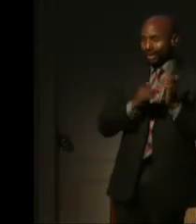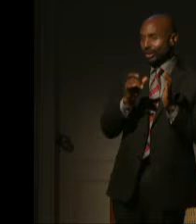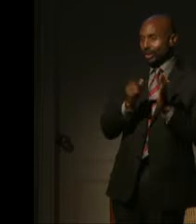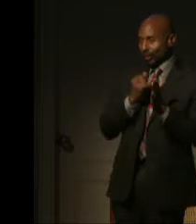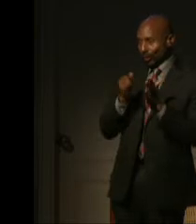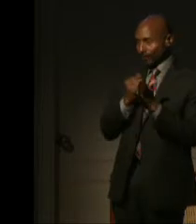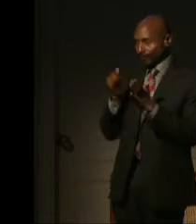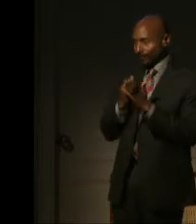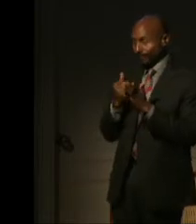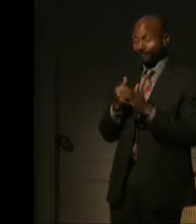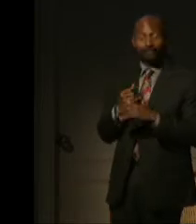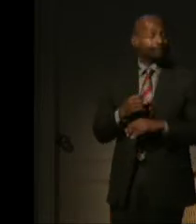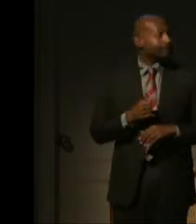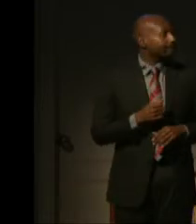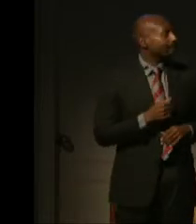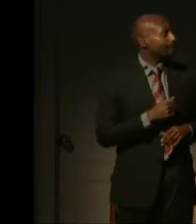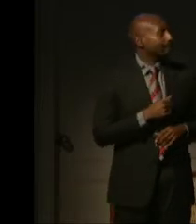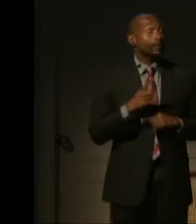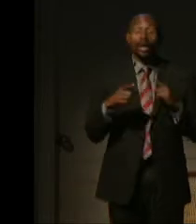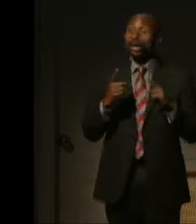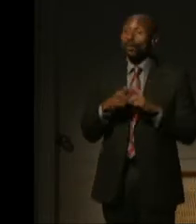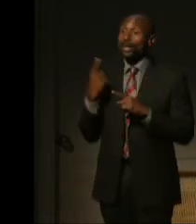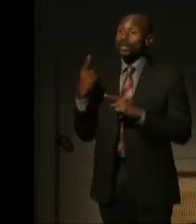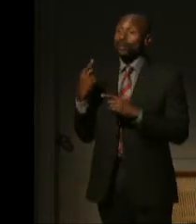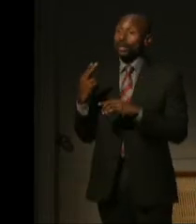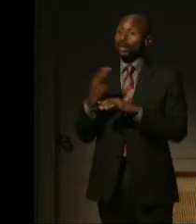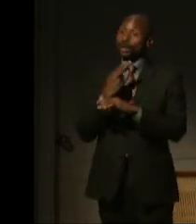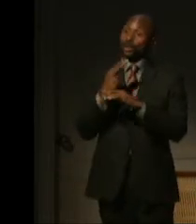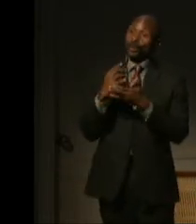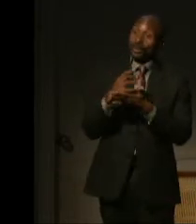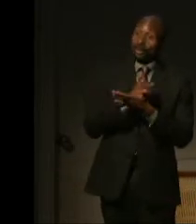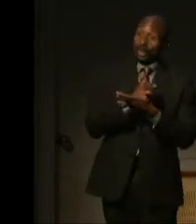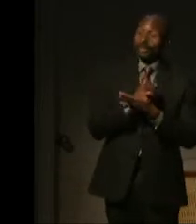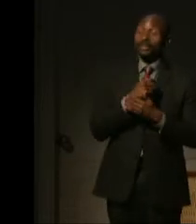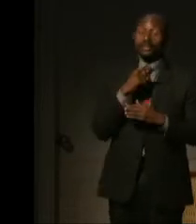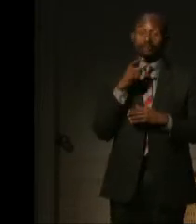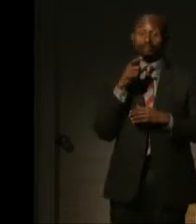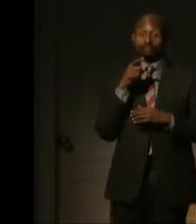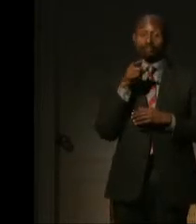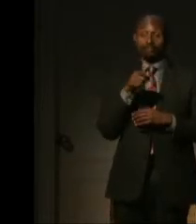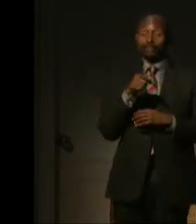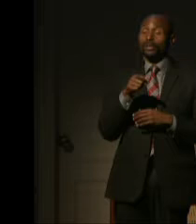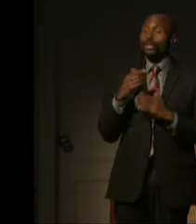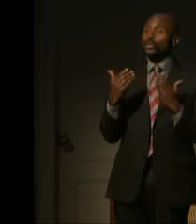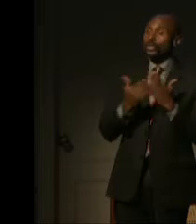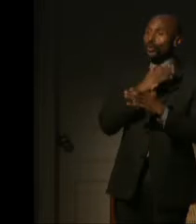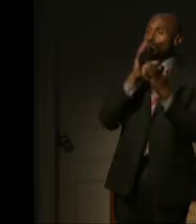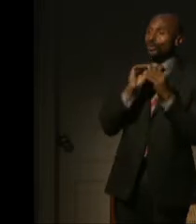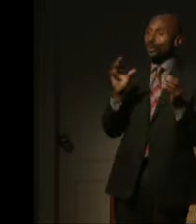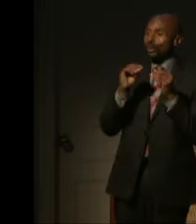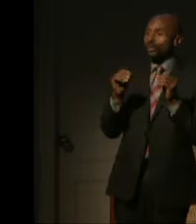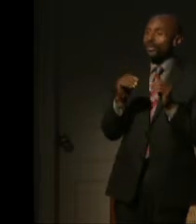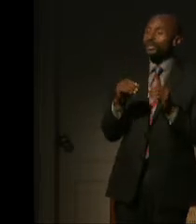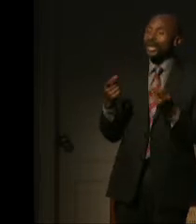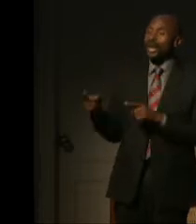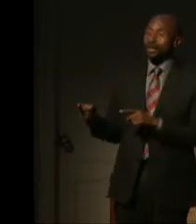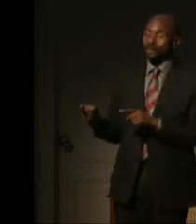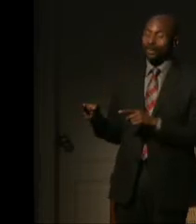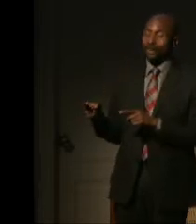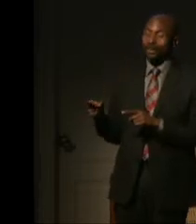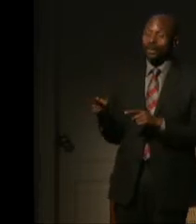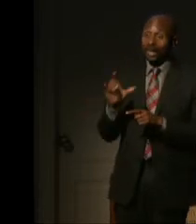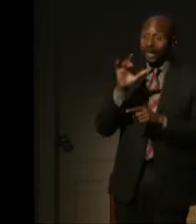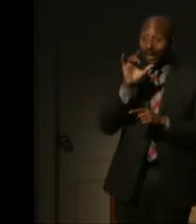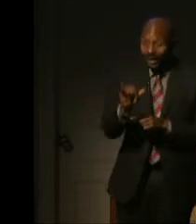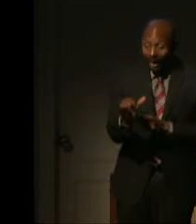When the collection is used, new stories and new context is generated. We work to attach that as